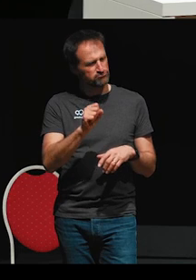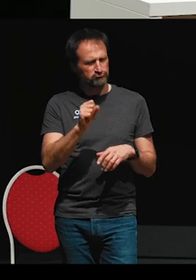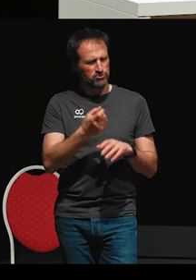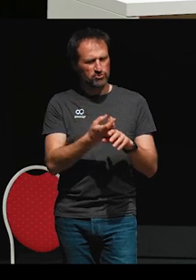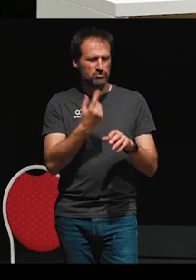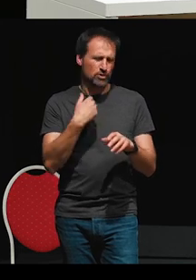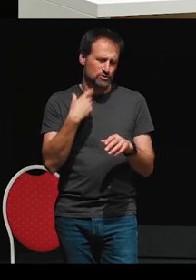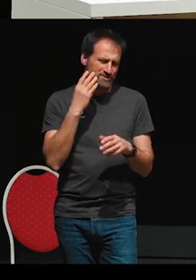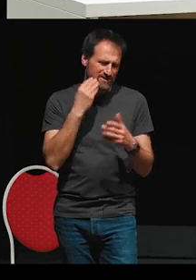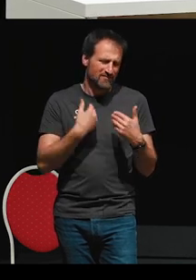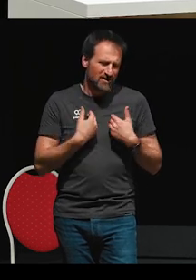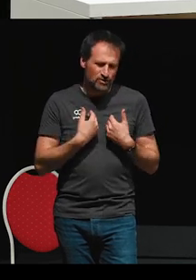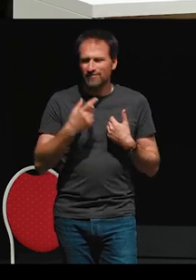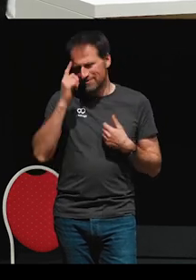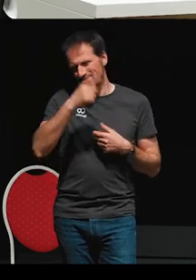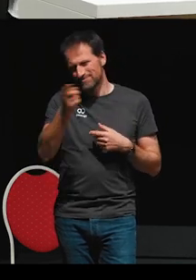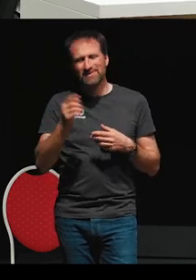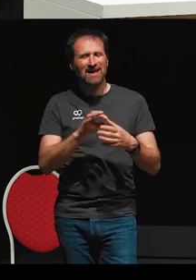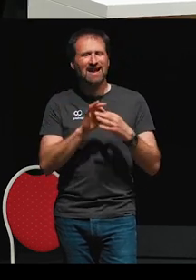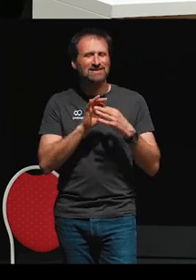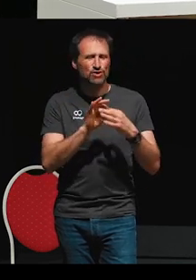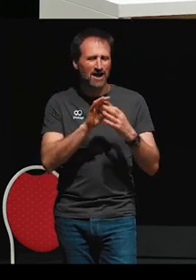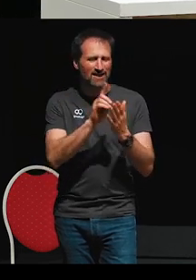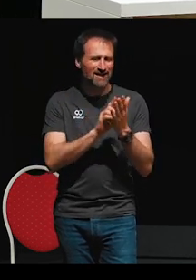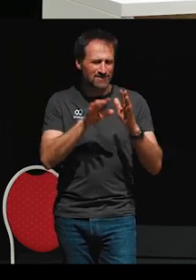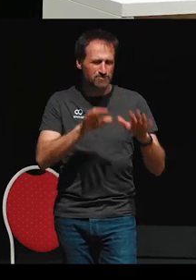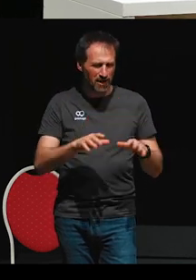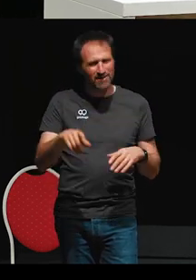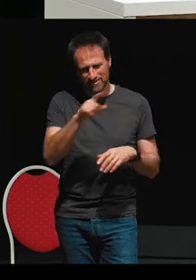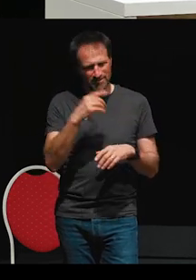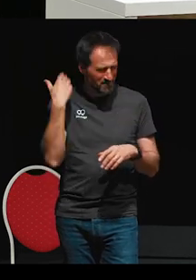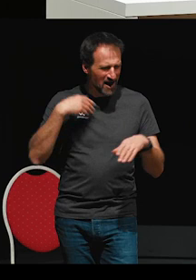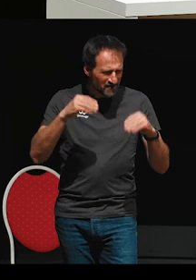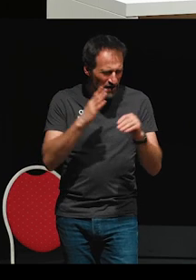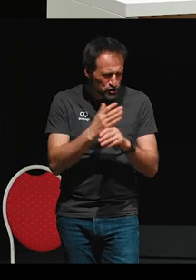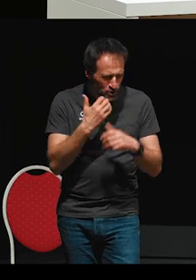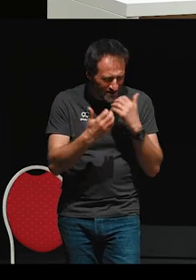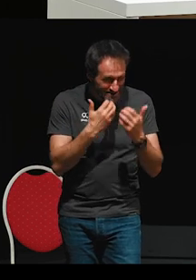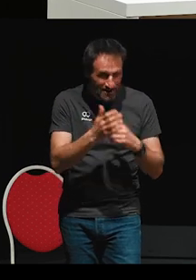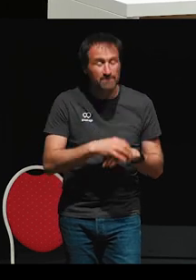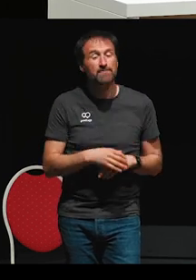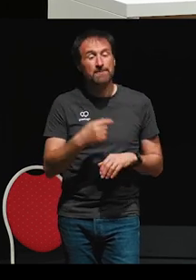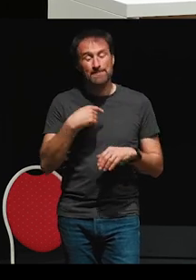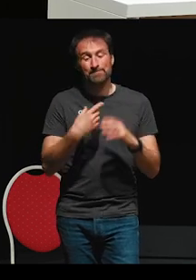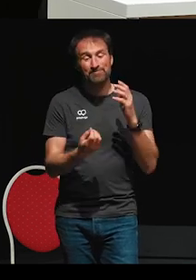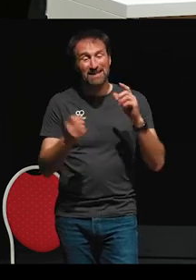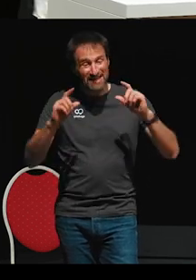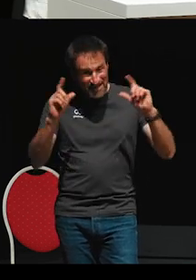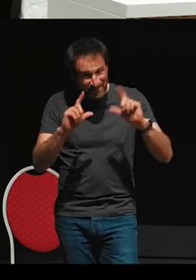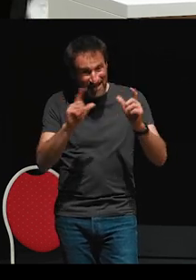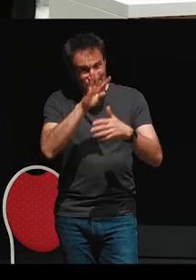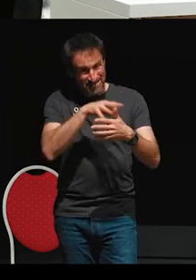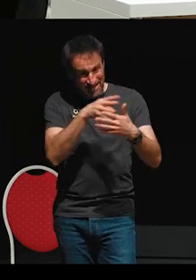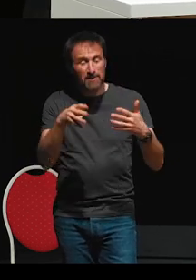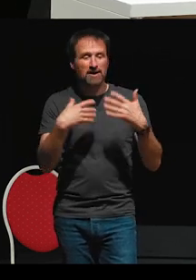about relational databases in the beginning. So in the event schema, I have currently 5 fields. The